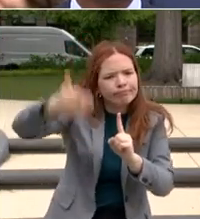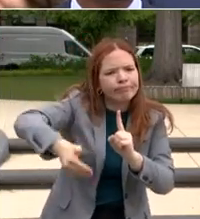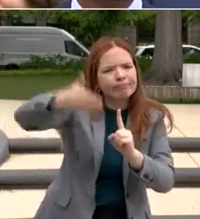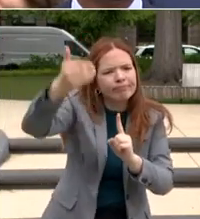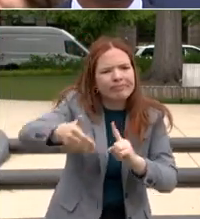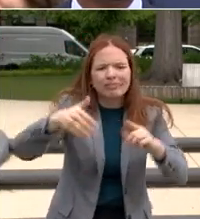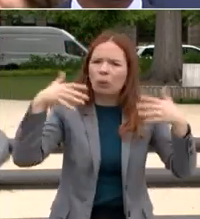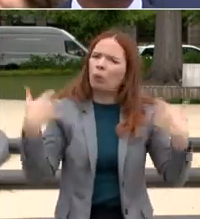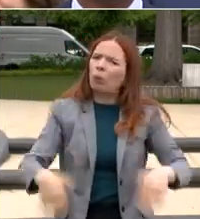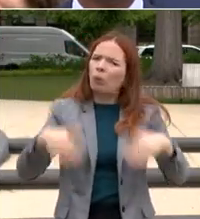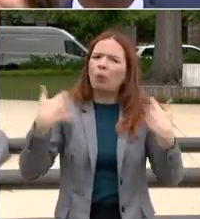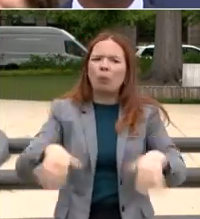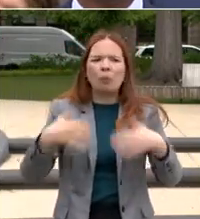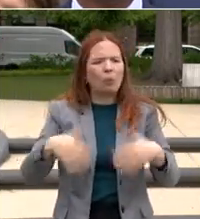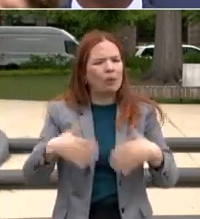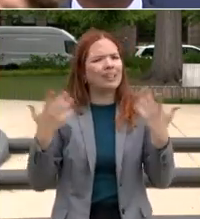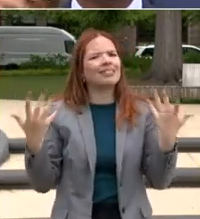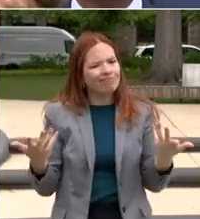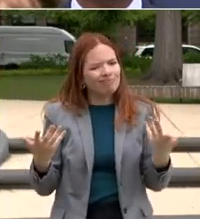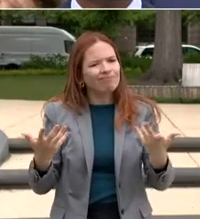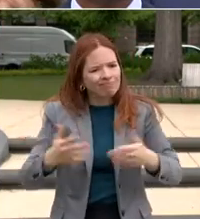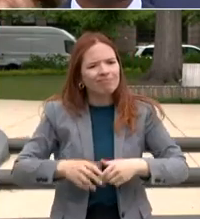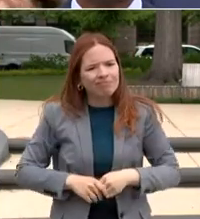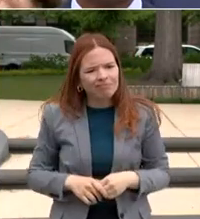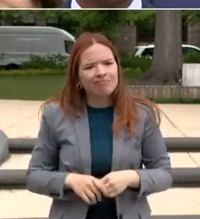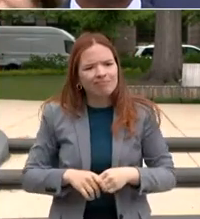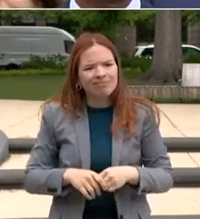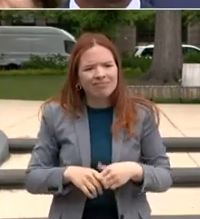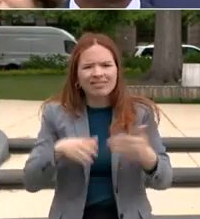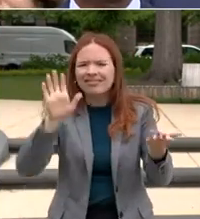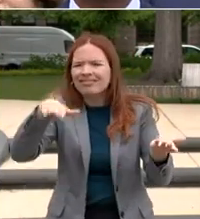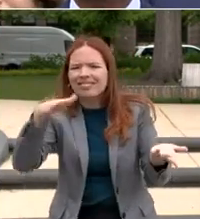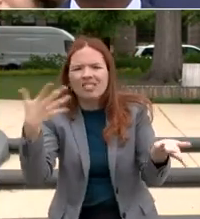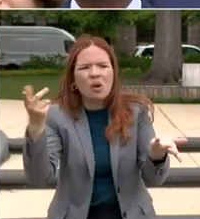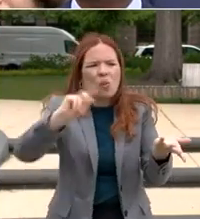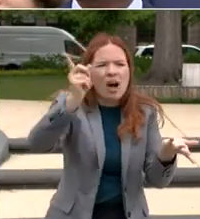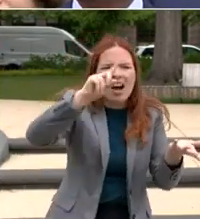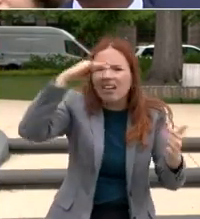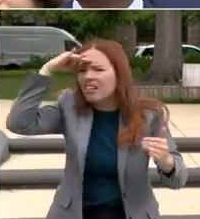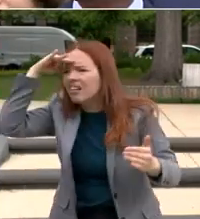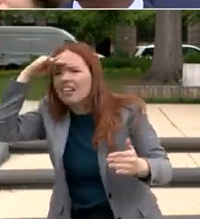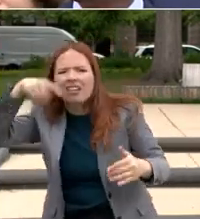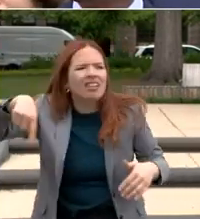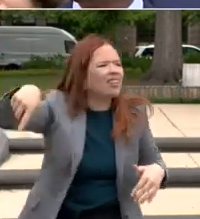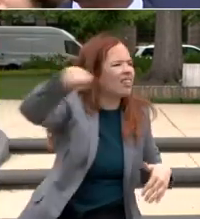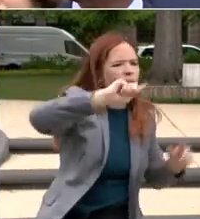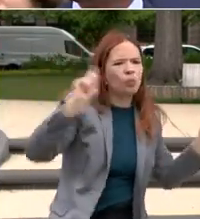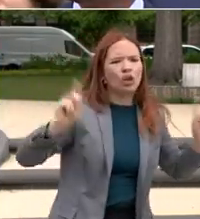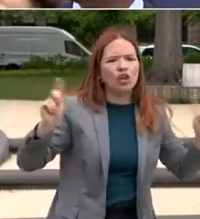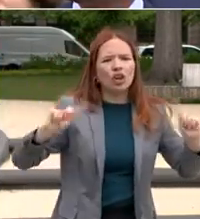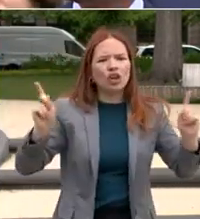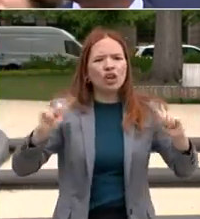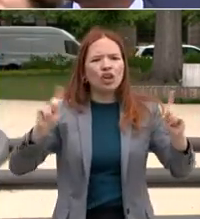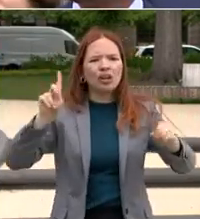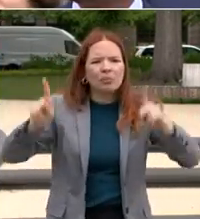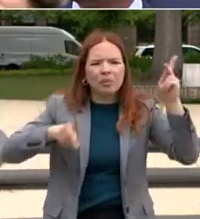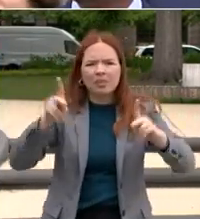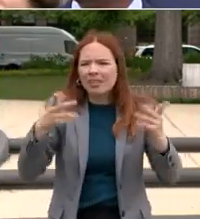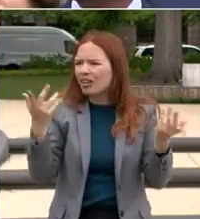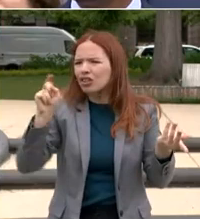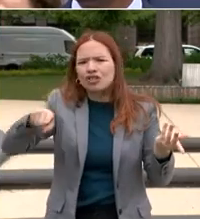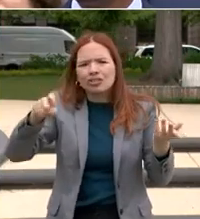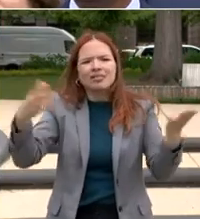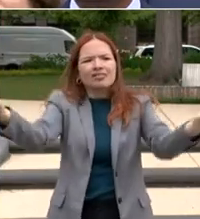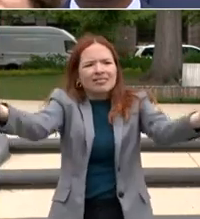and over again. Where are all of the people, and why aren't they coming back to